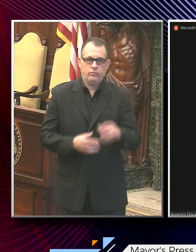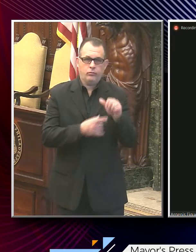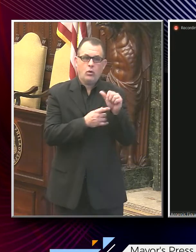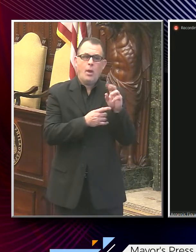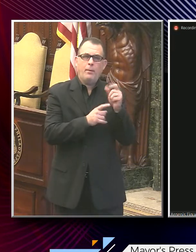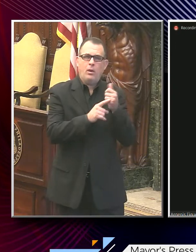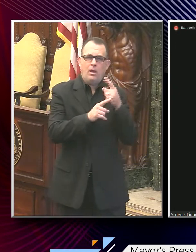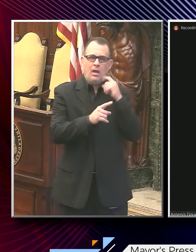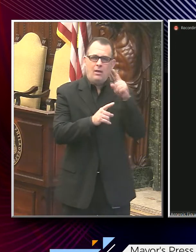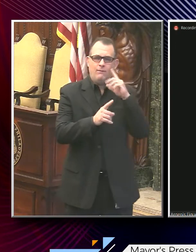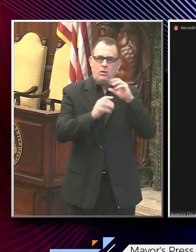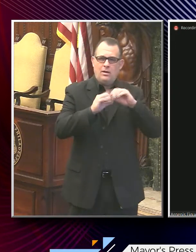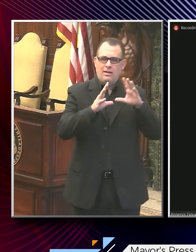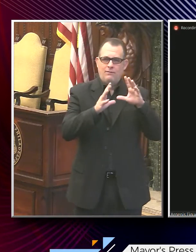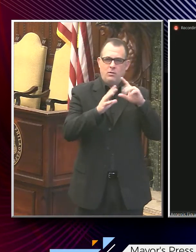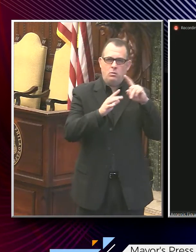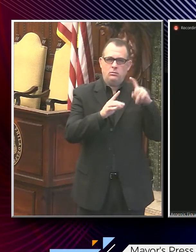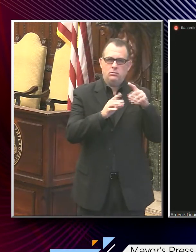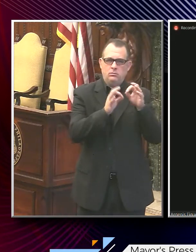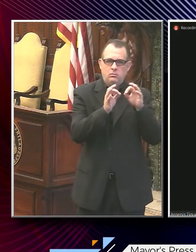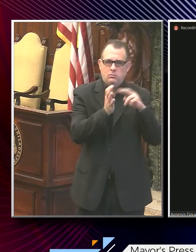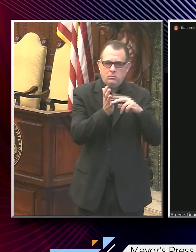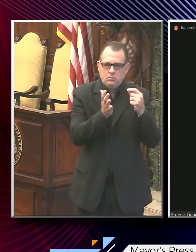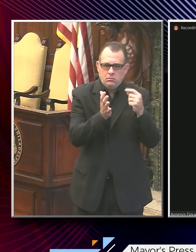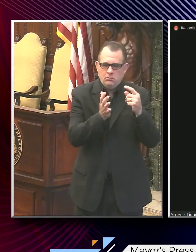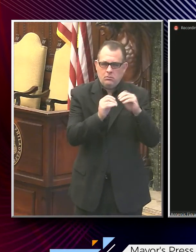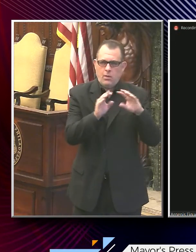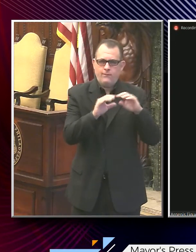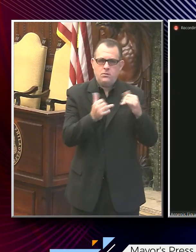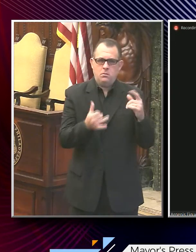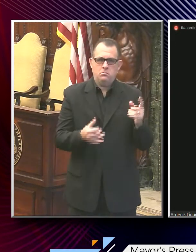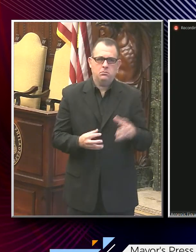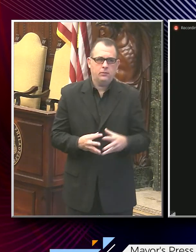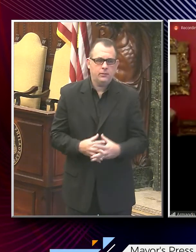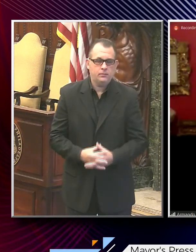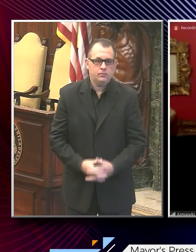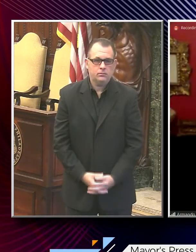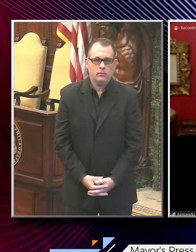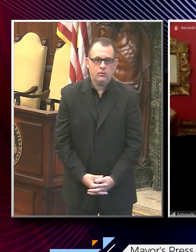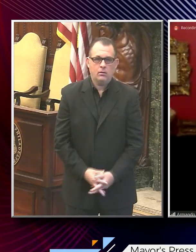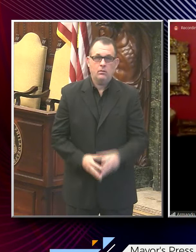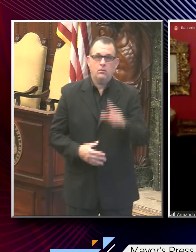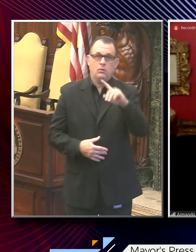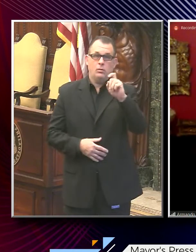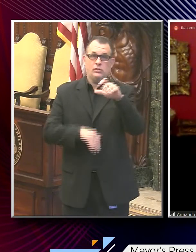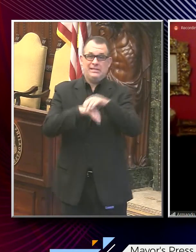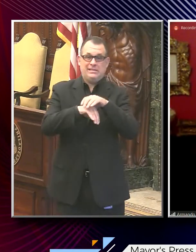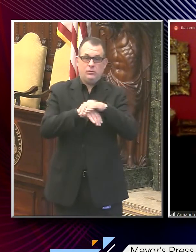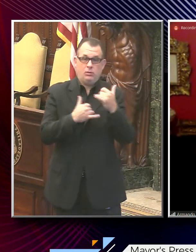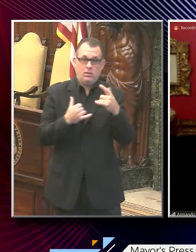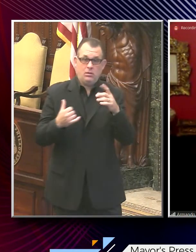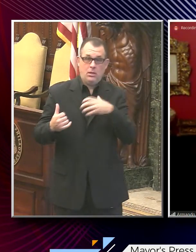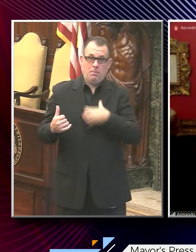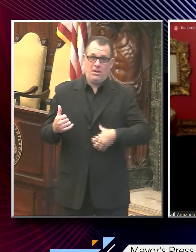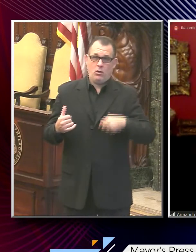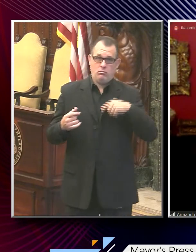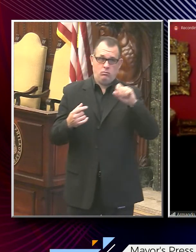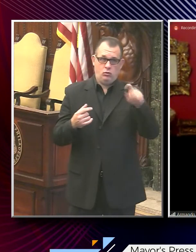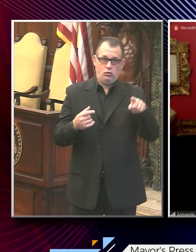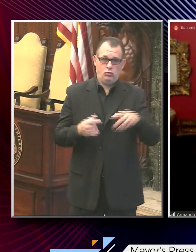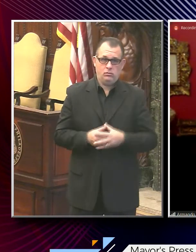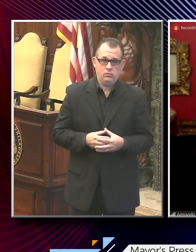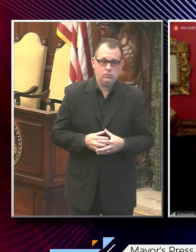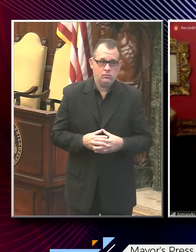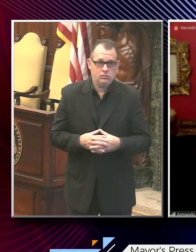Dado que muchas comunidades están preocupadas. The question is for Mayor Kenny. Mayor Kenny, in regards to